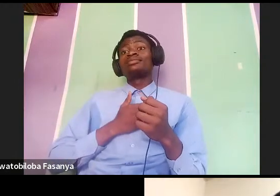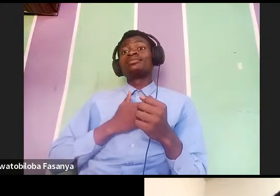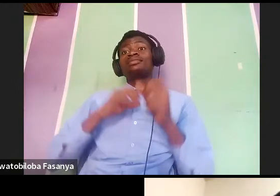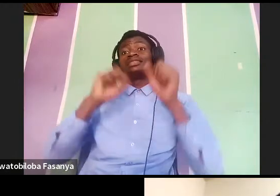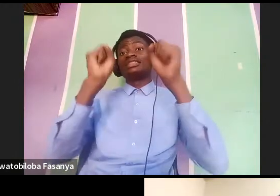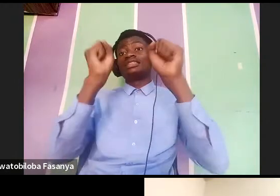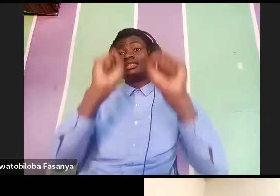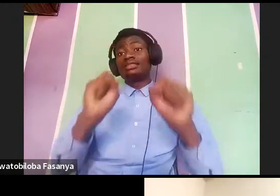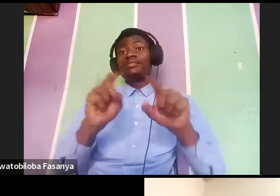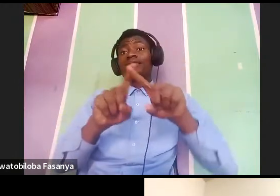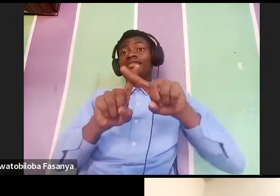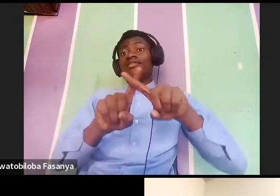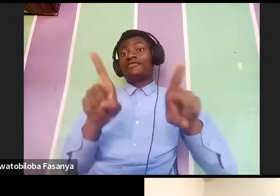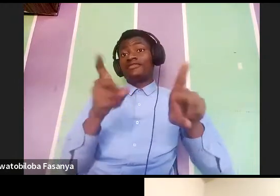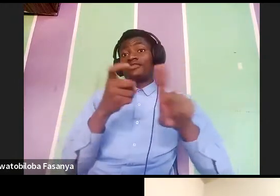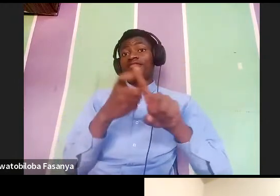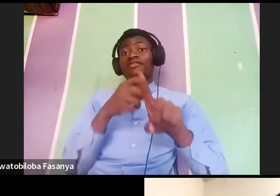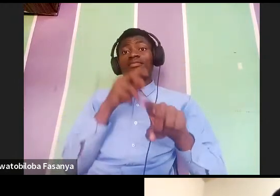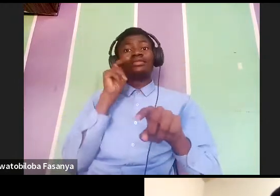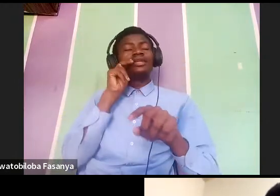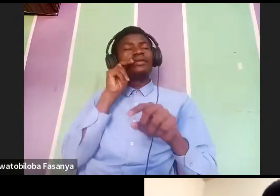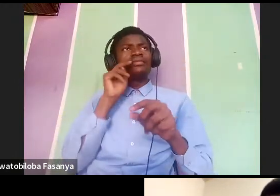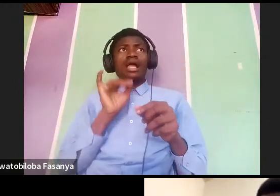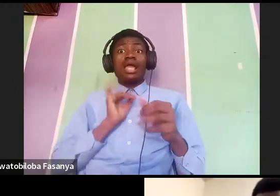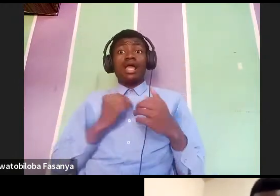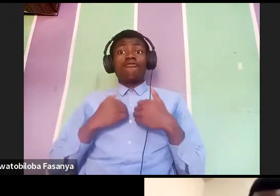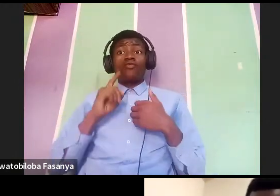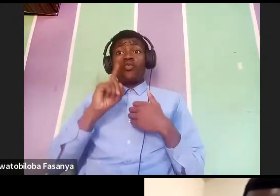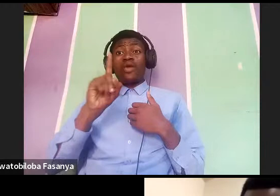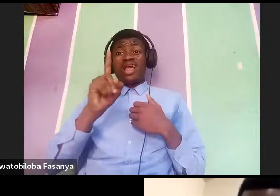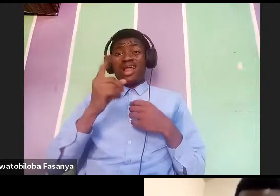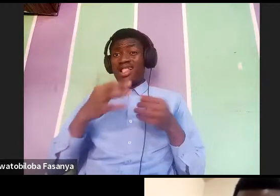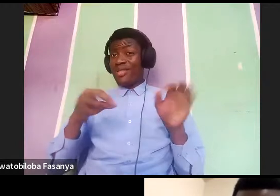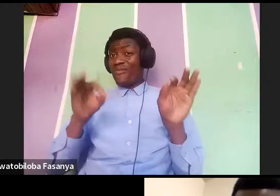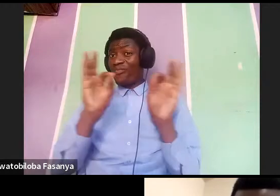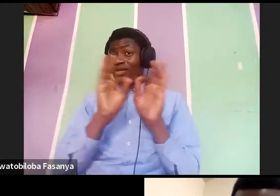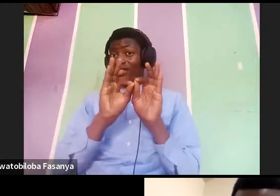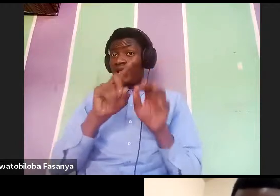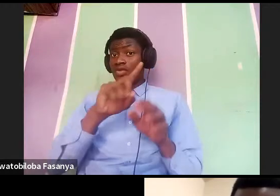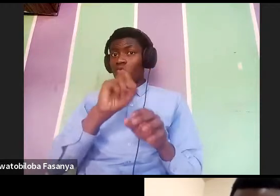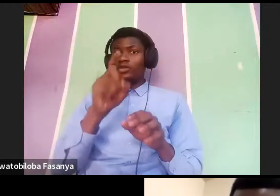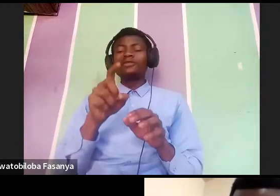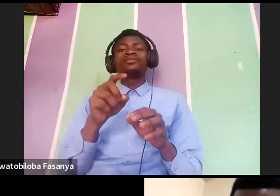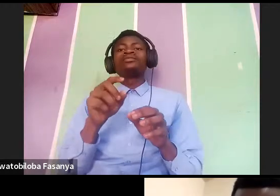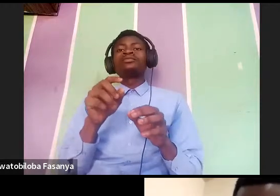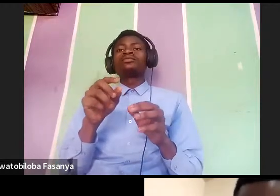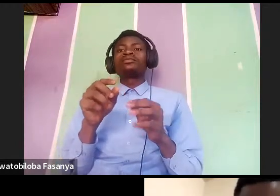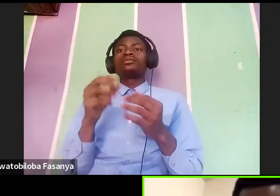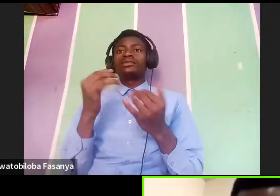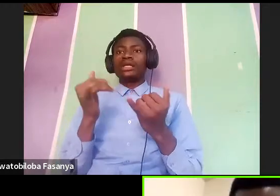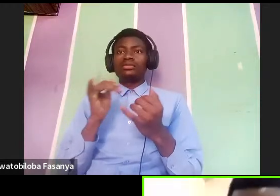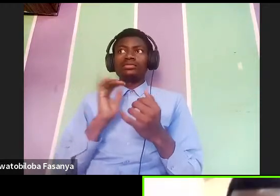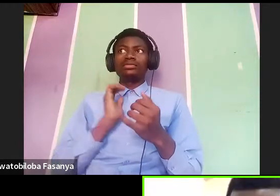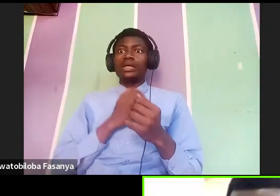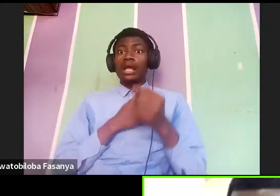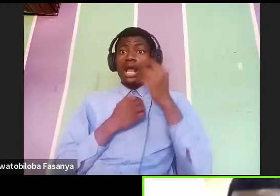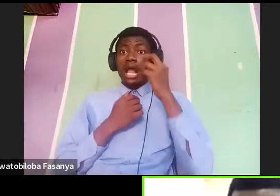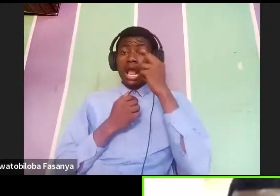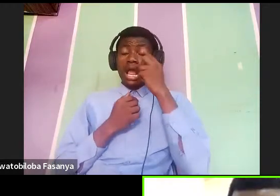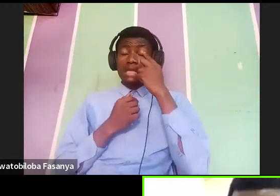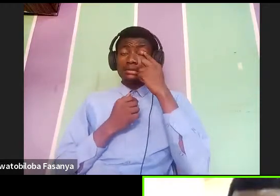that has to do with a very, very sensitive part of our body, which is the eye. Of course,